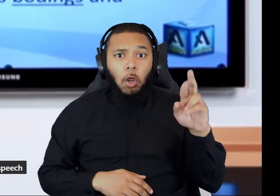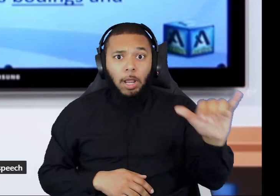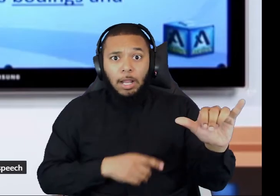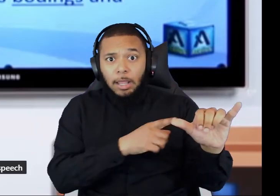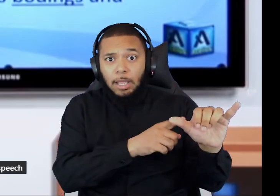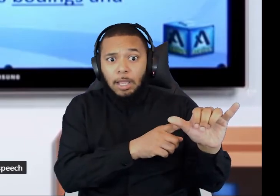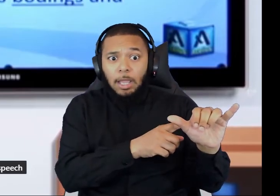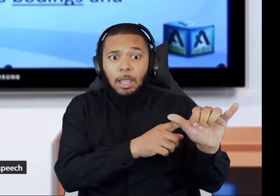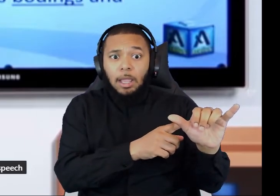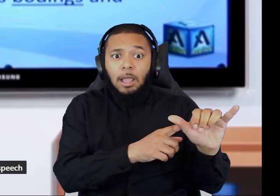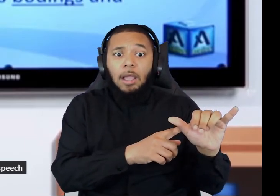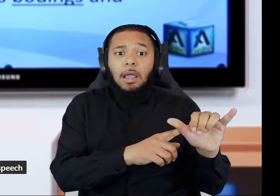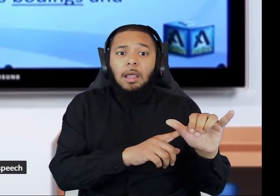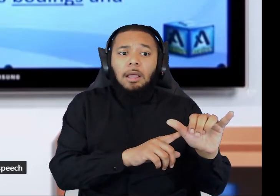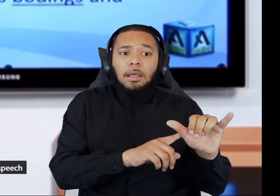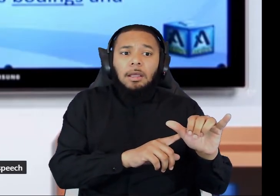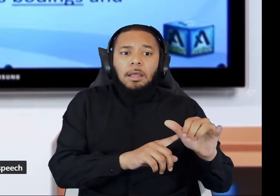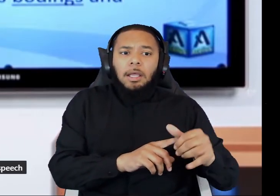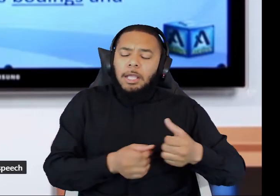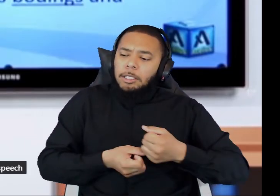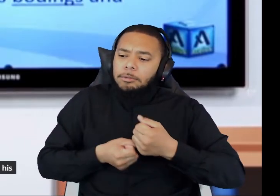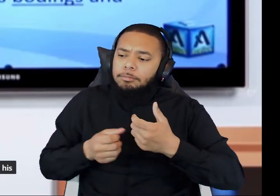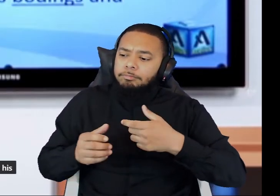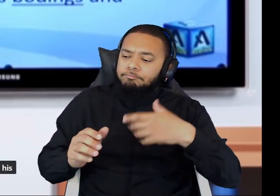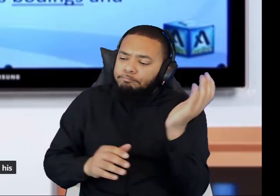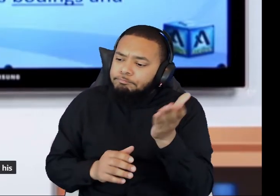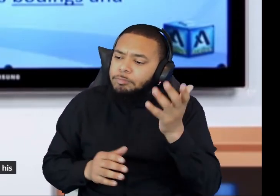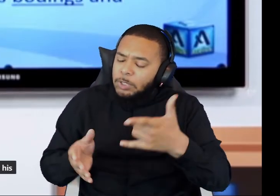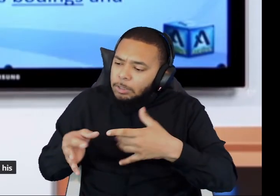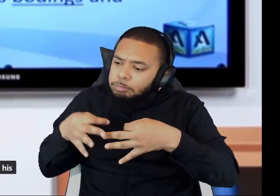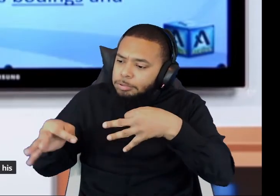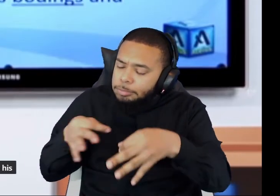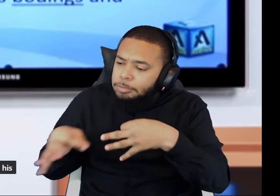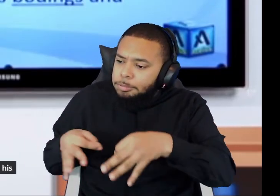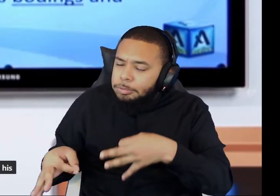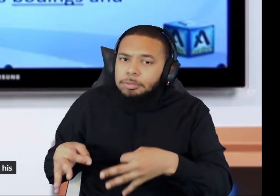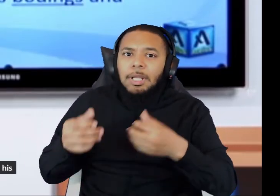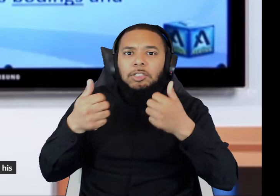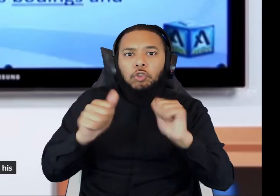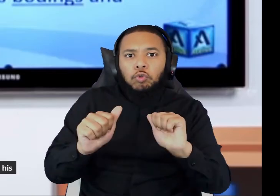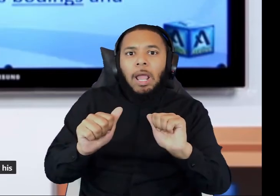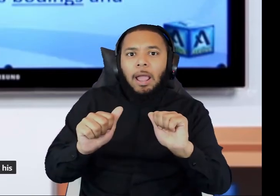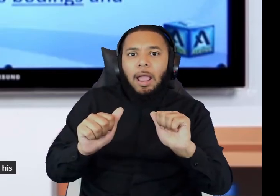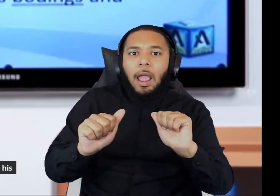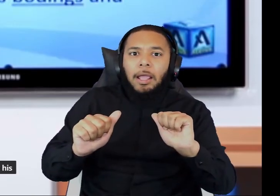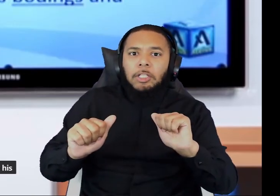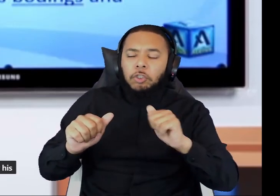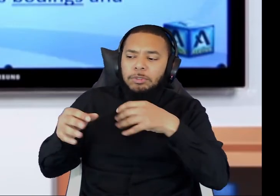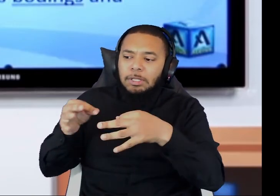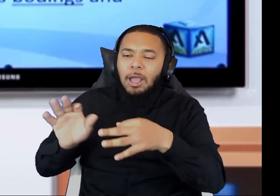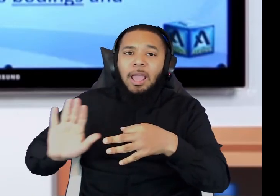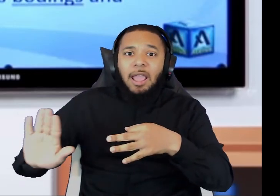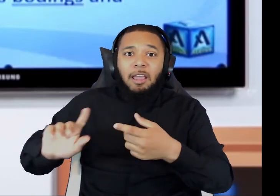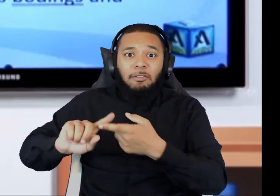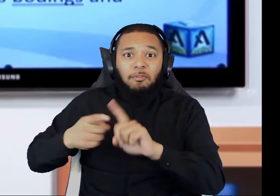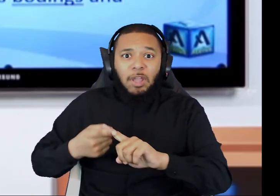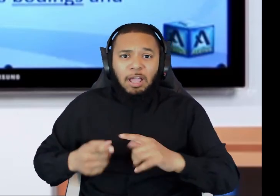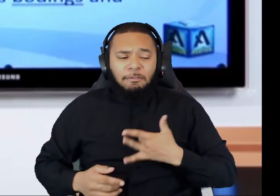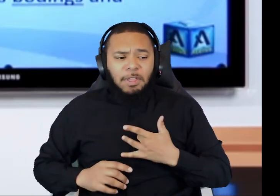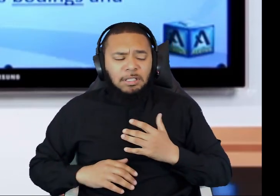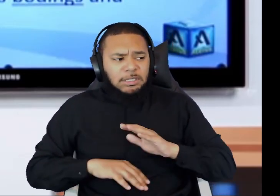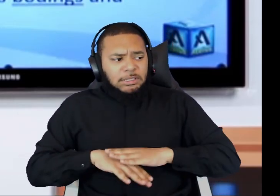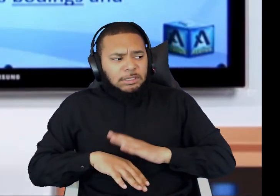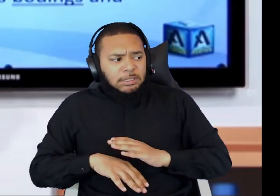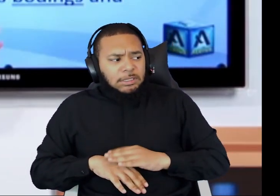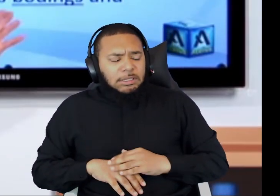Charlie fetched out one hearty speech after another, and did his best to drive away his friend's bodings and